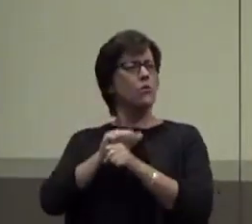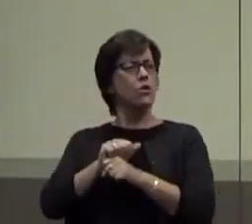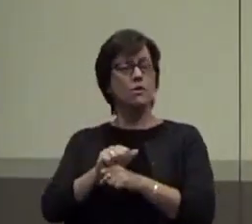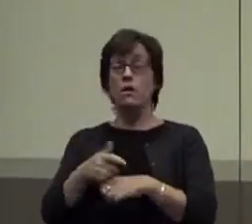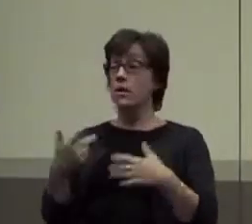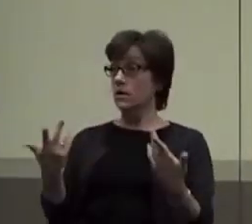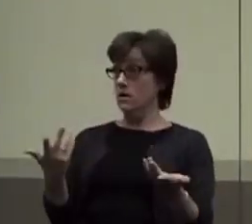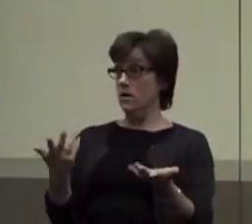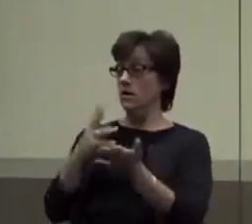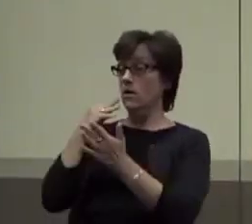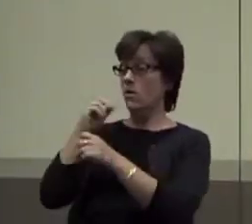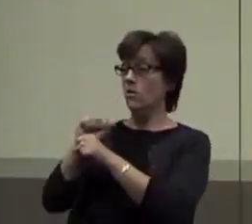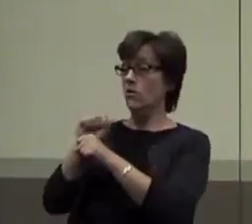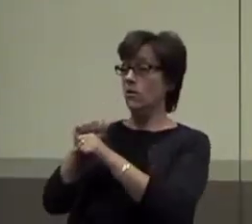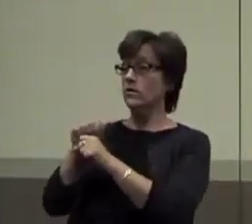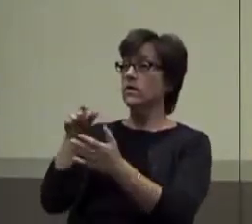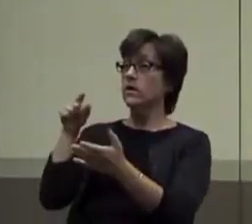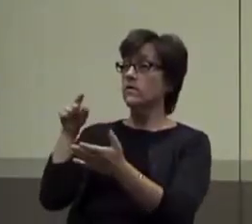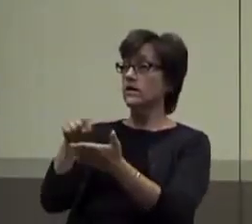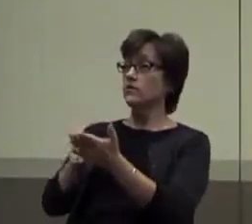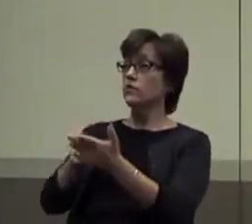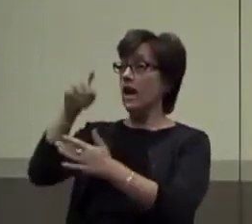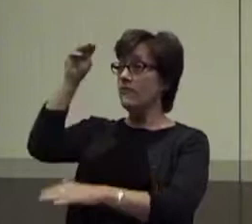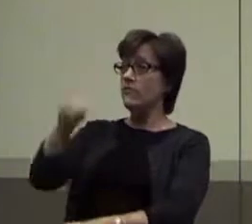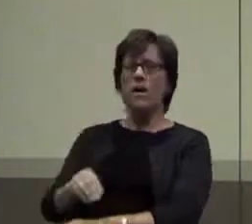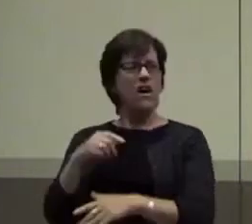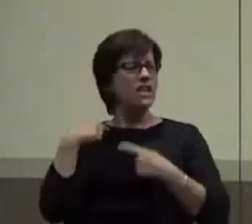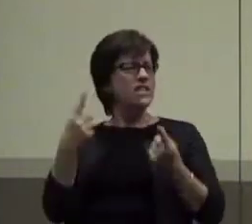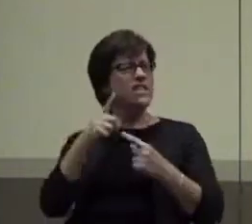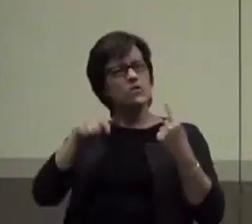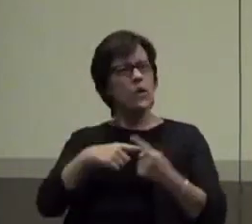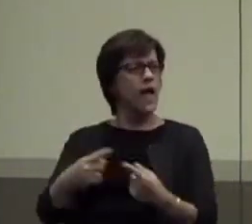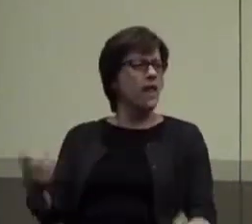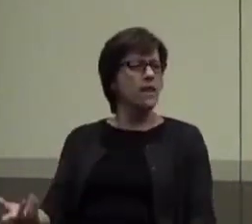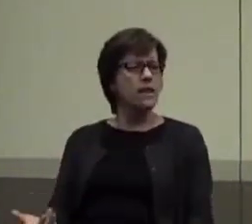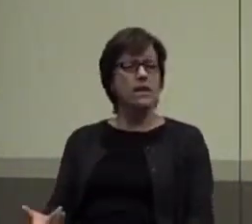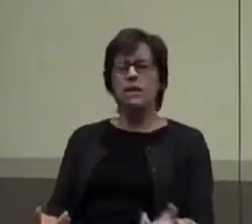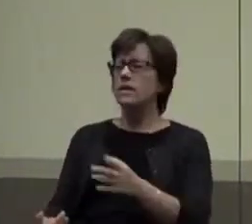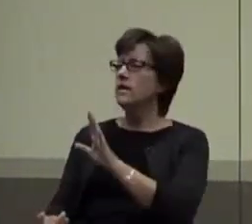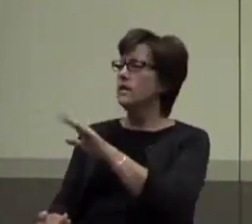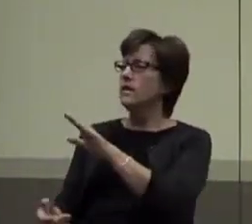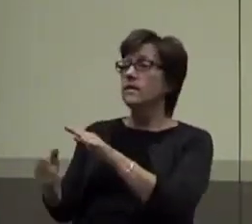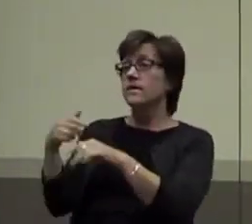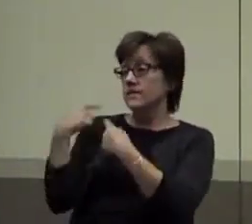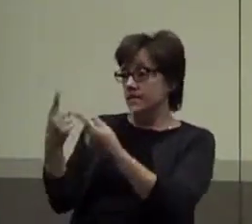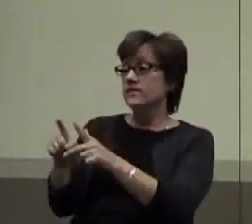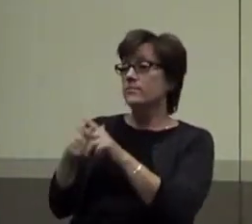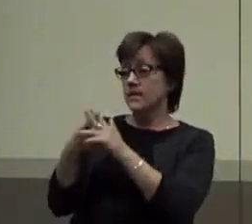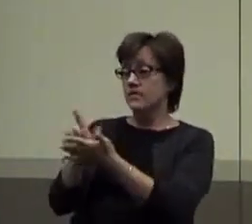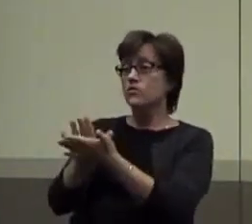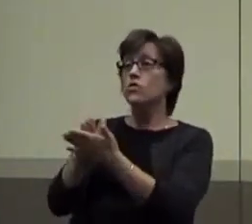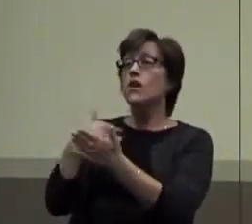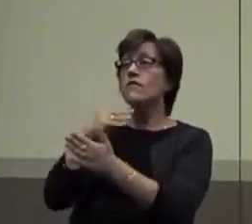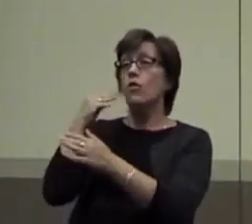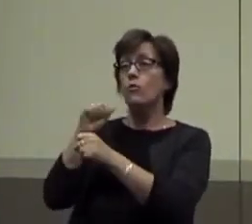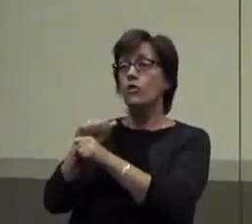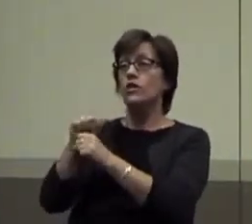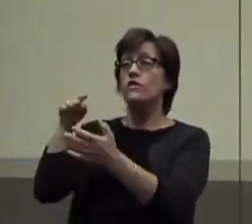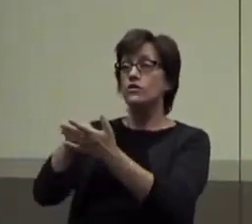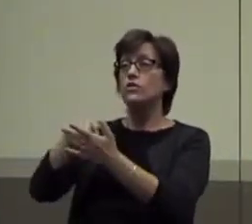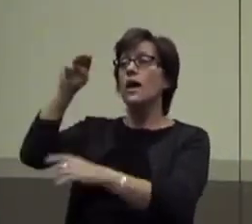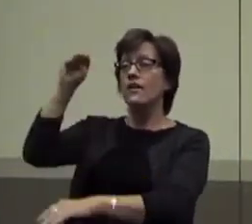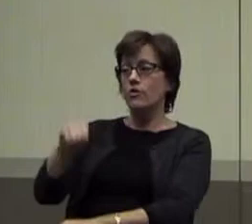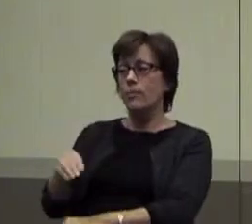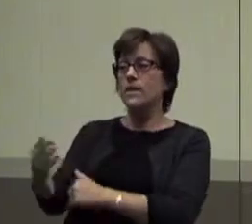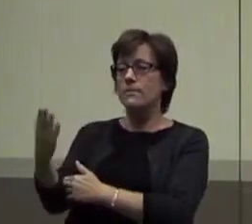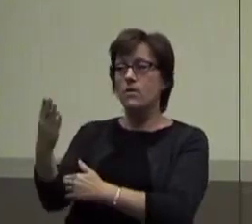homework that's due every Monday. Since when? Since the beginning of school, we've had homework that's due every